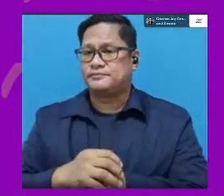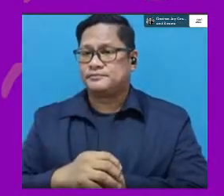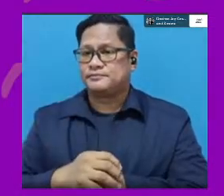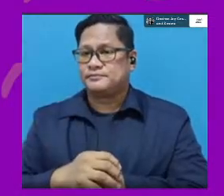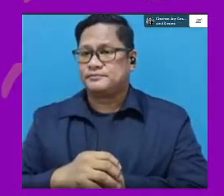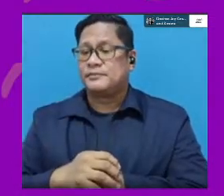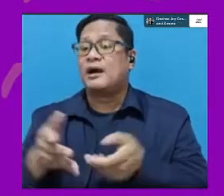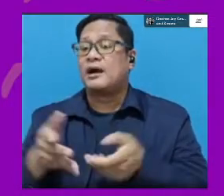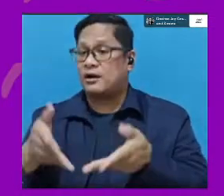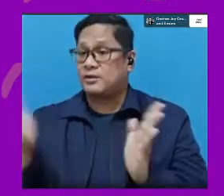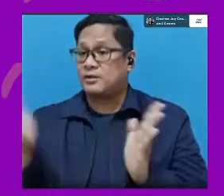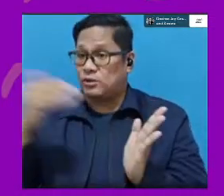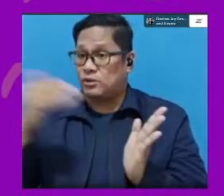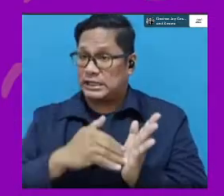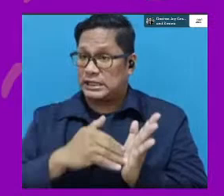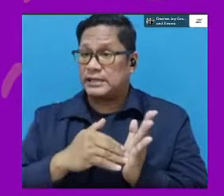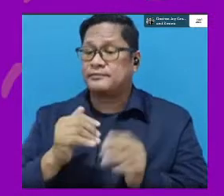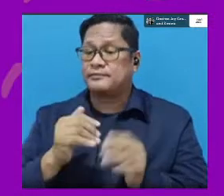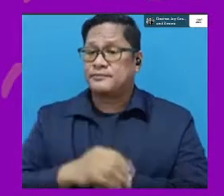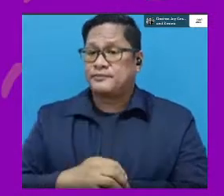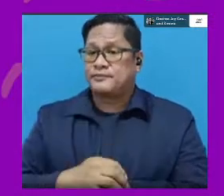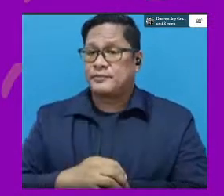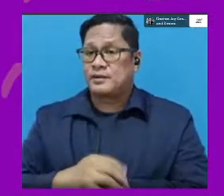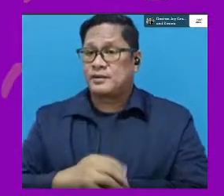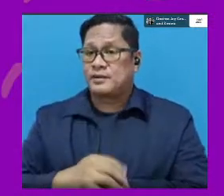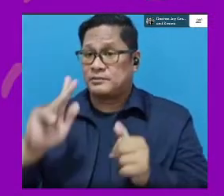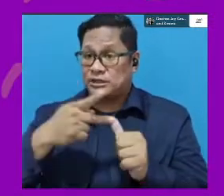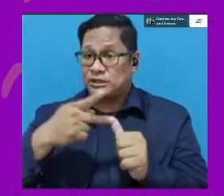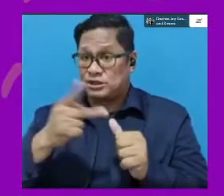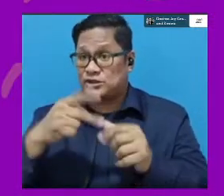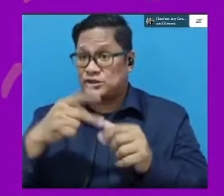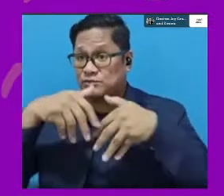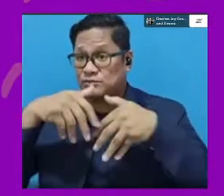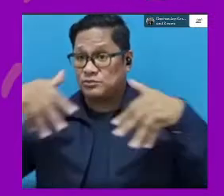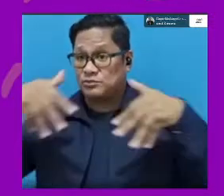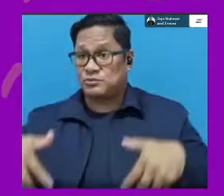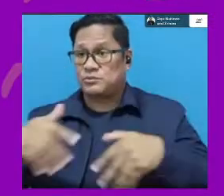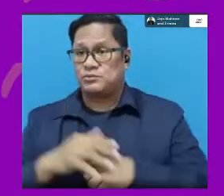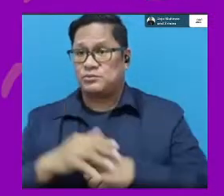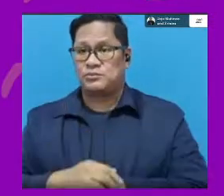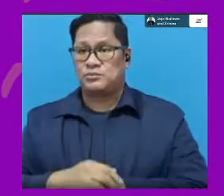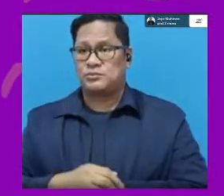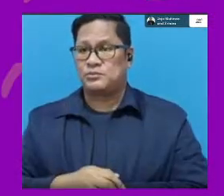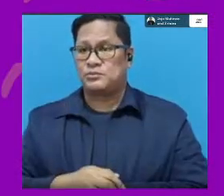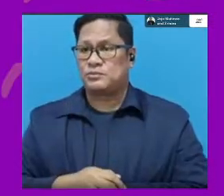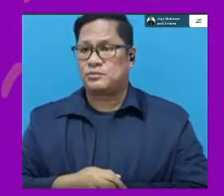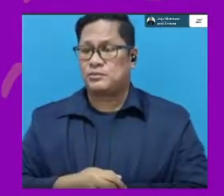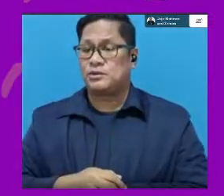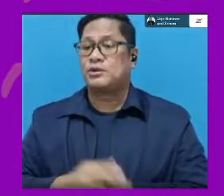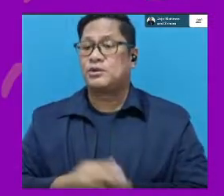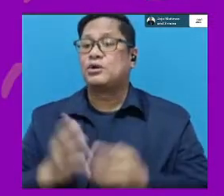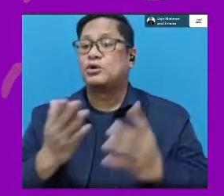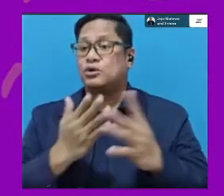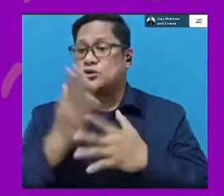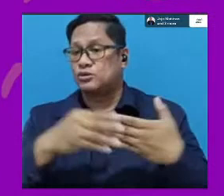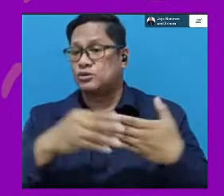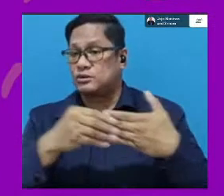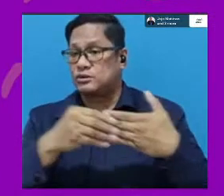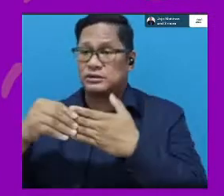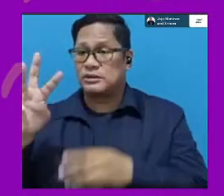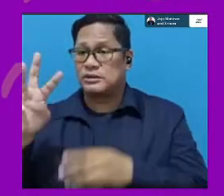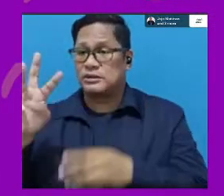just reiterate that yung the prioritization framework po was upon the guidance of WHO